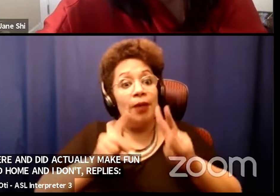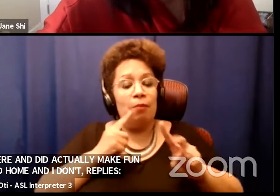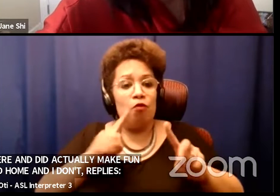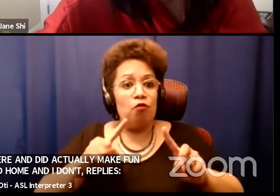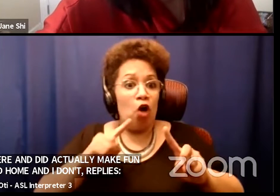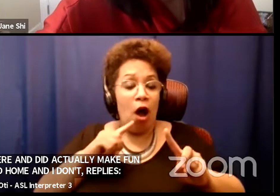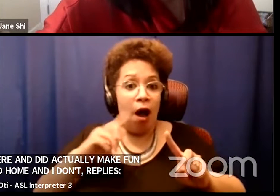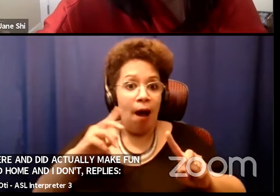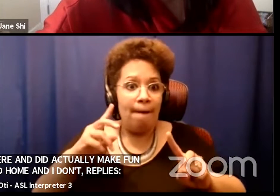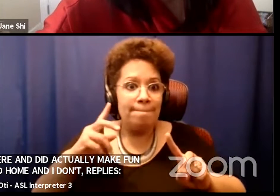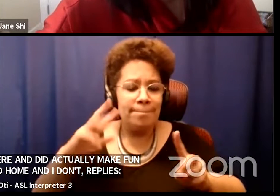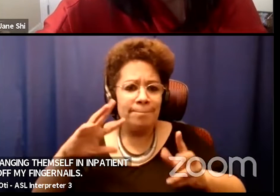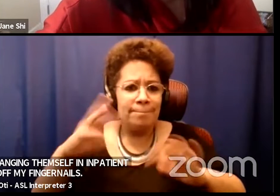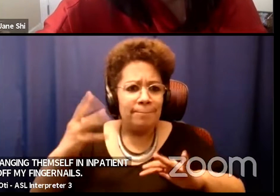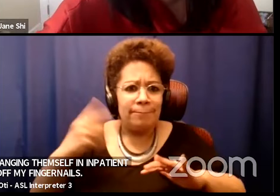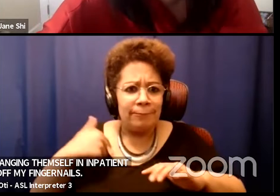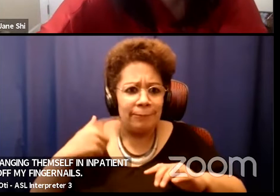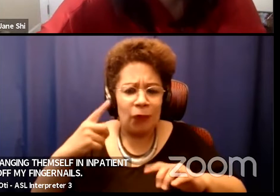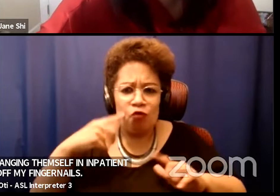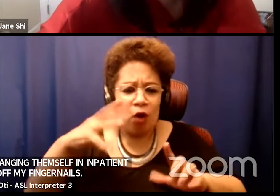what? And I say, what?